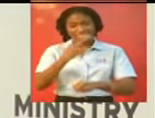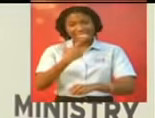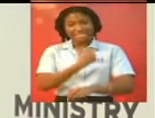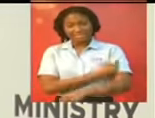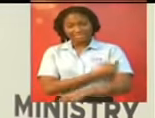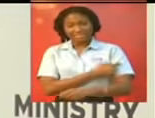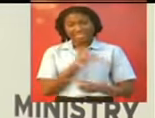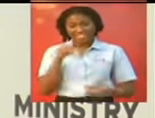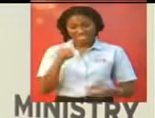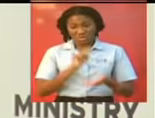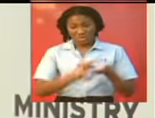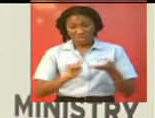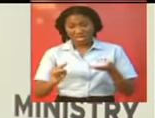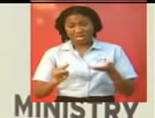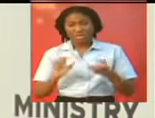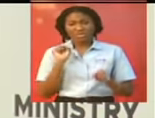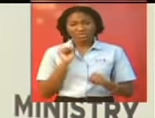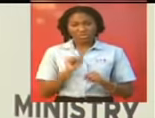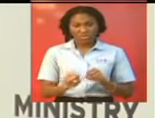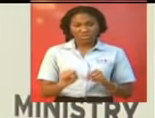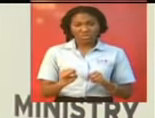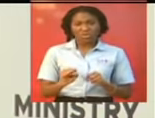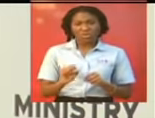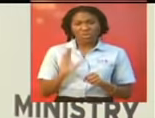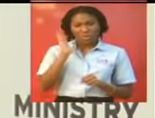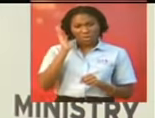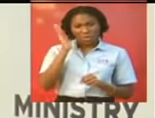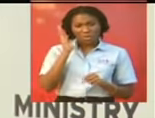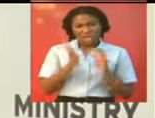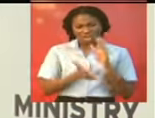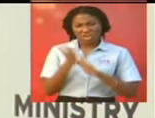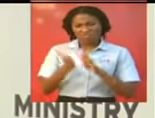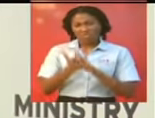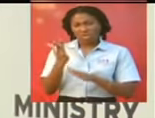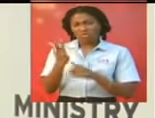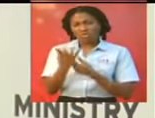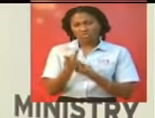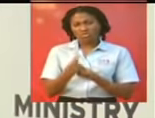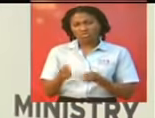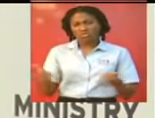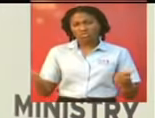So we anticipate that it will run pretty smoothly.